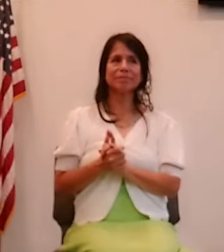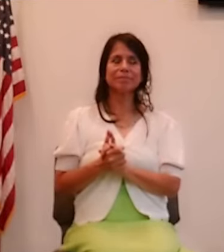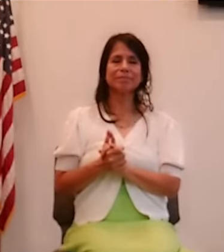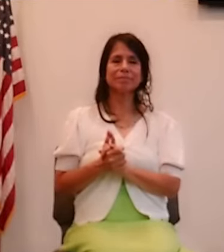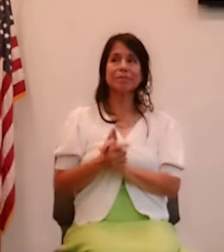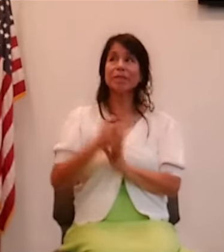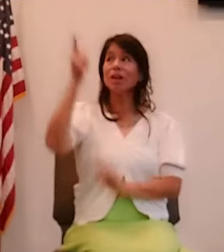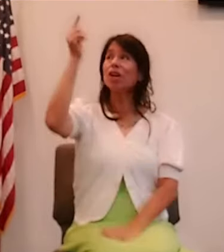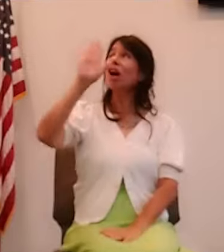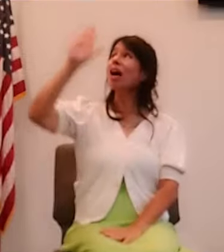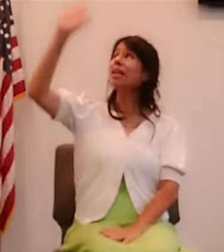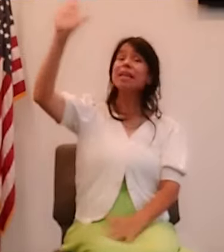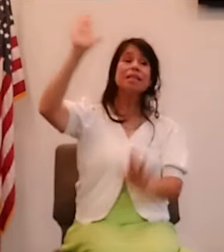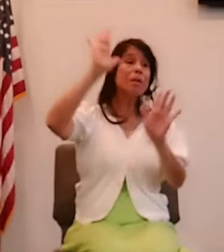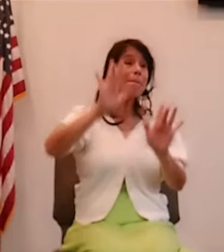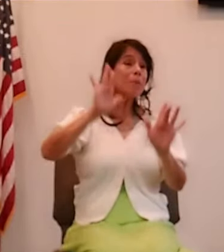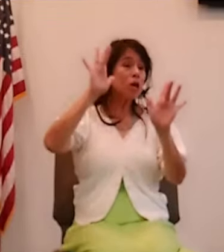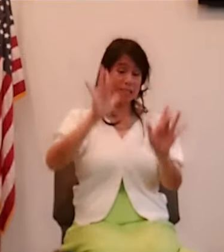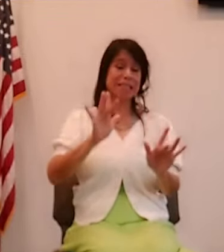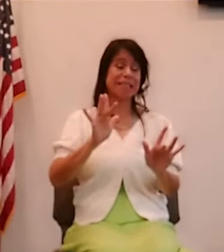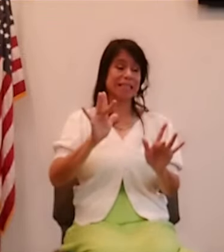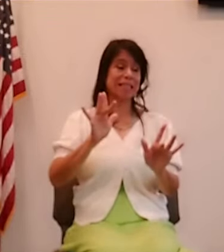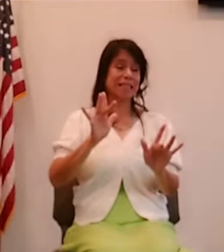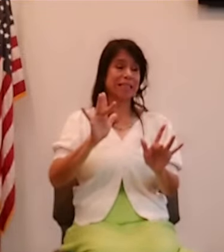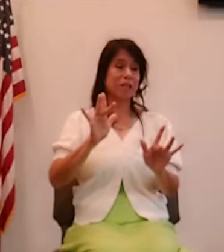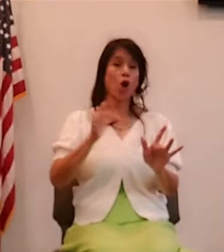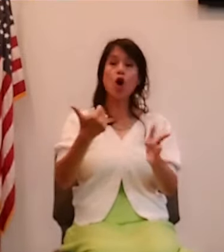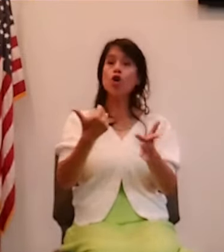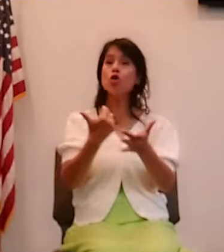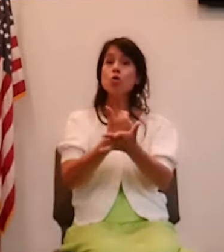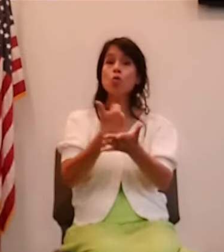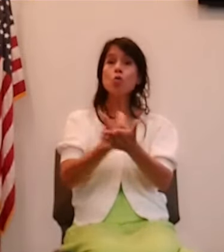God's mercies, like Lamentations says, are new